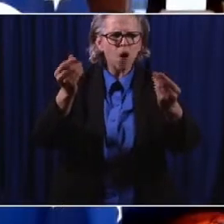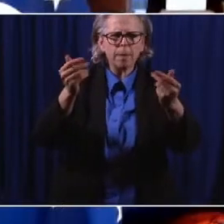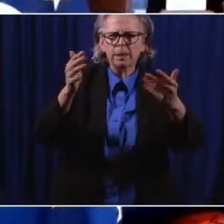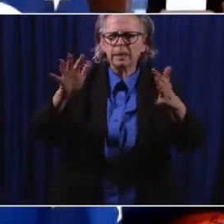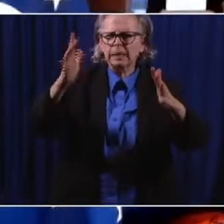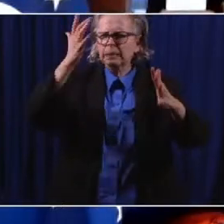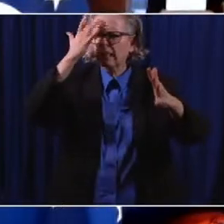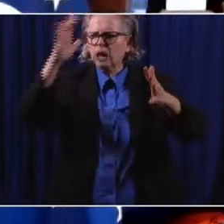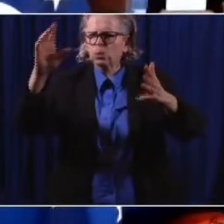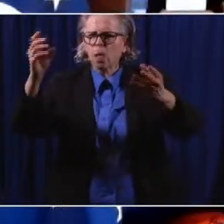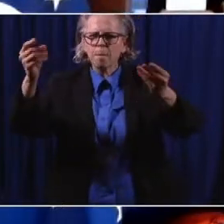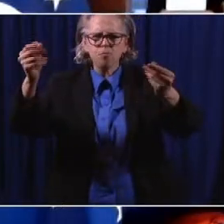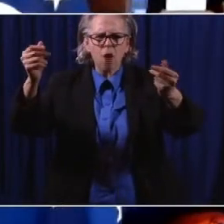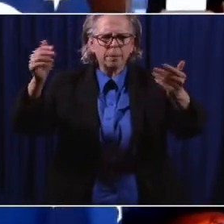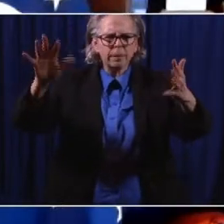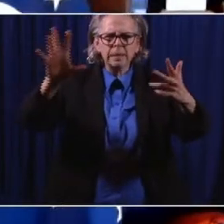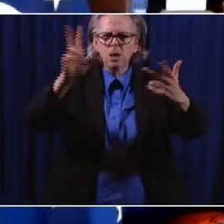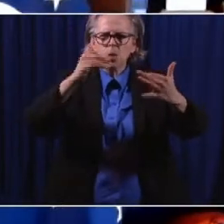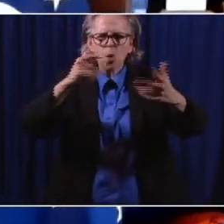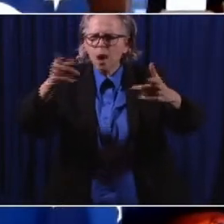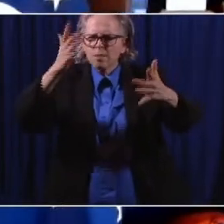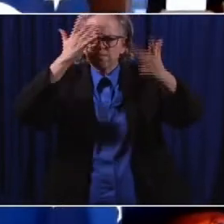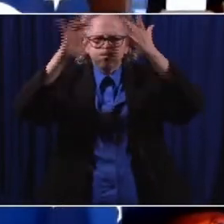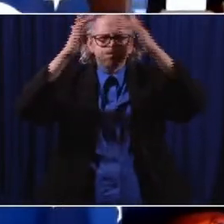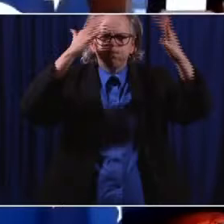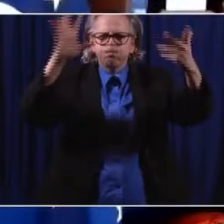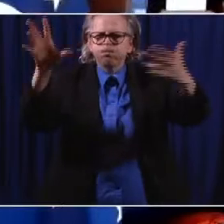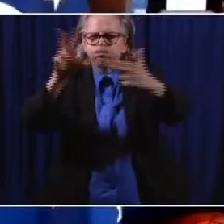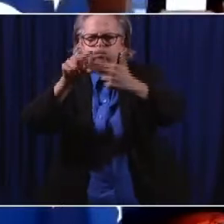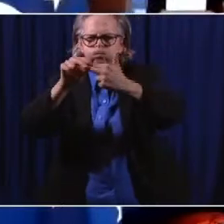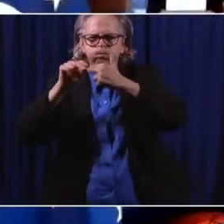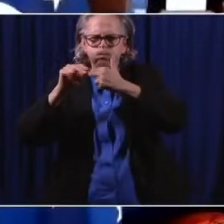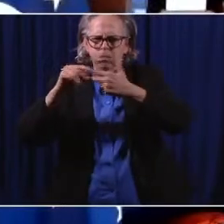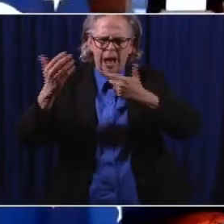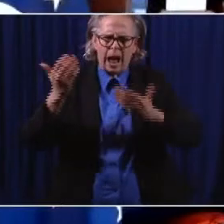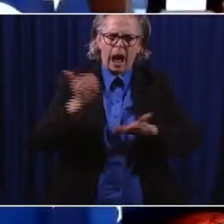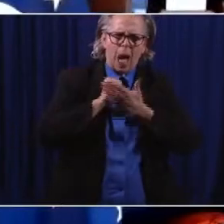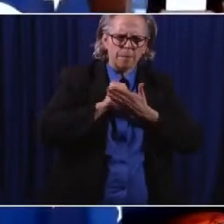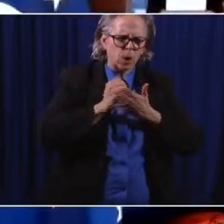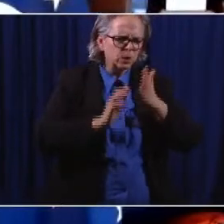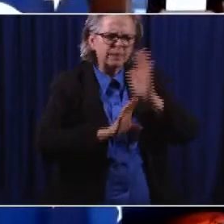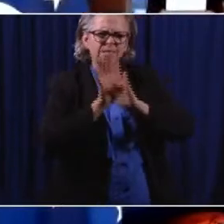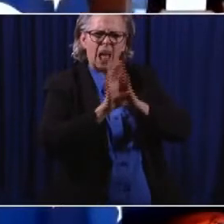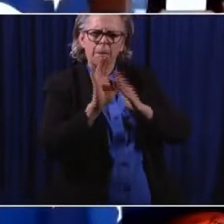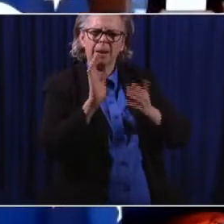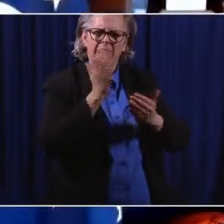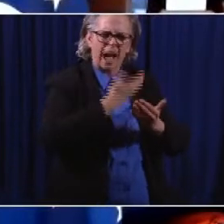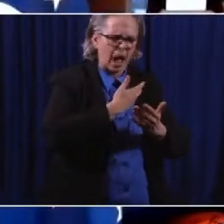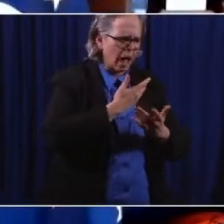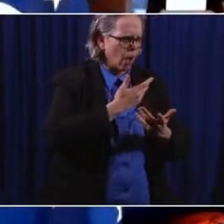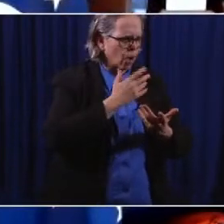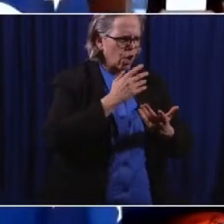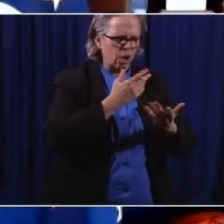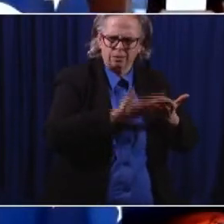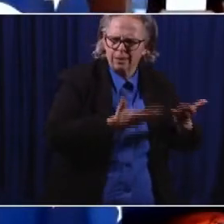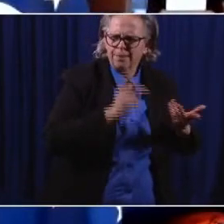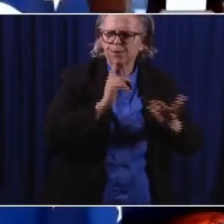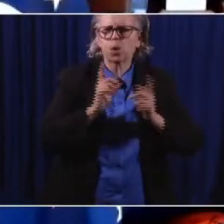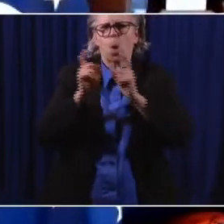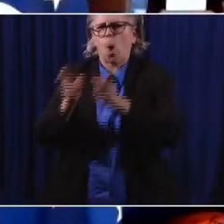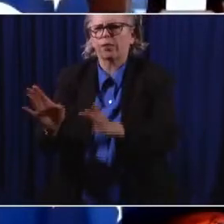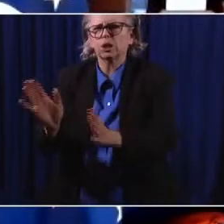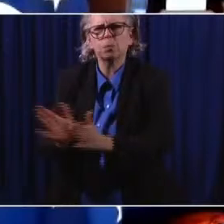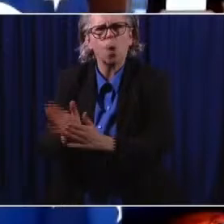being commercialized, why we weren't developing enough small businesses as a result of that, which we know create jobs